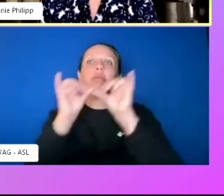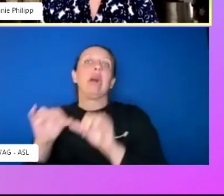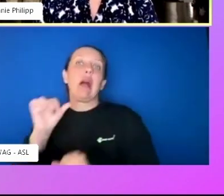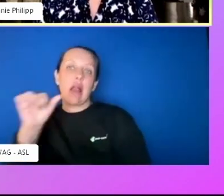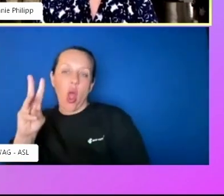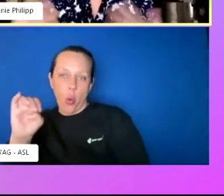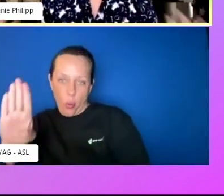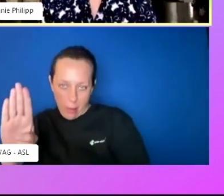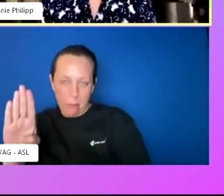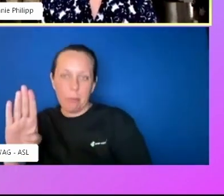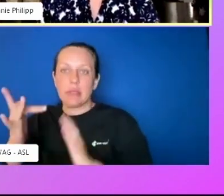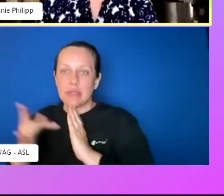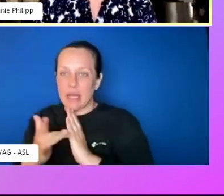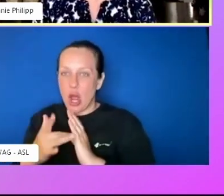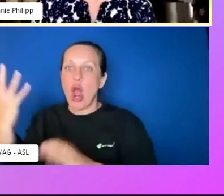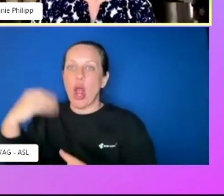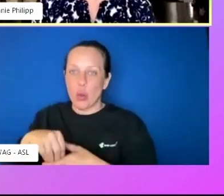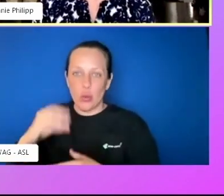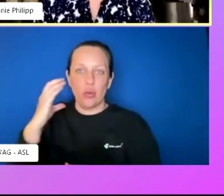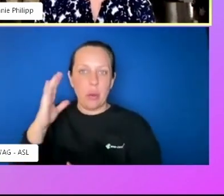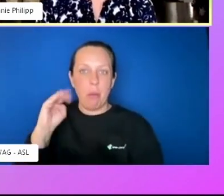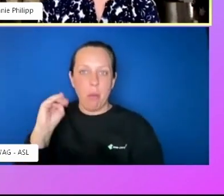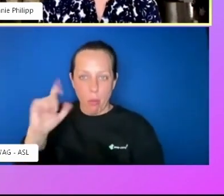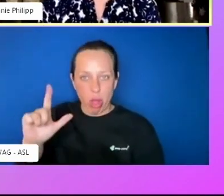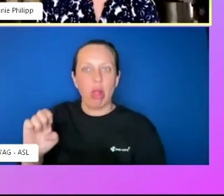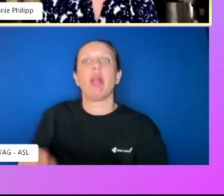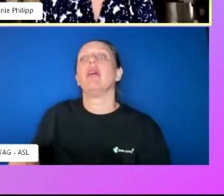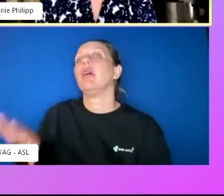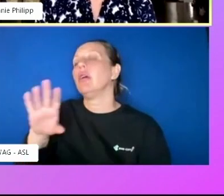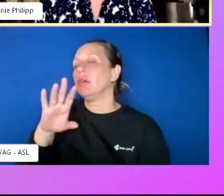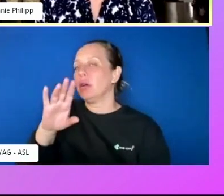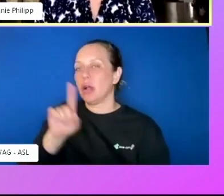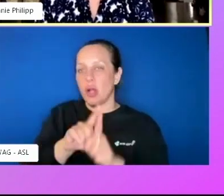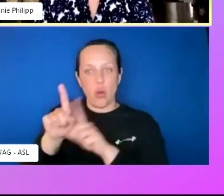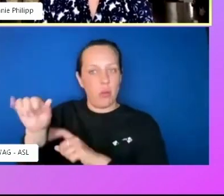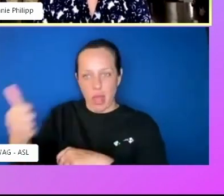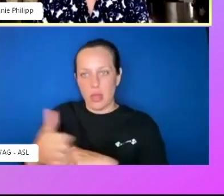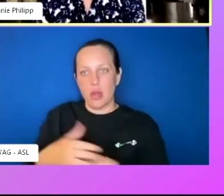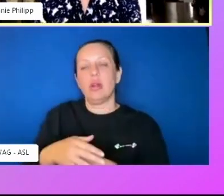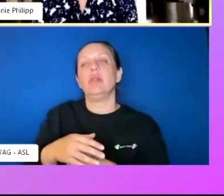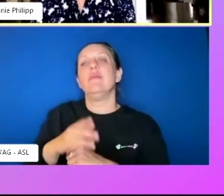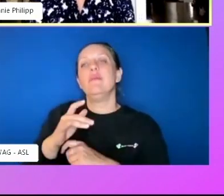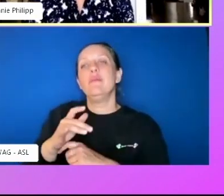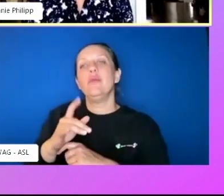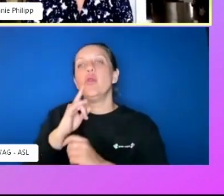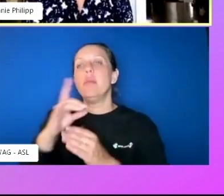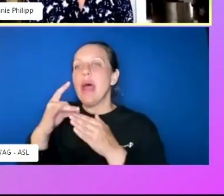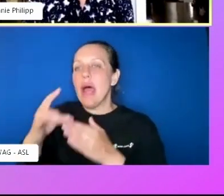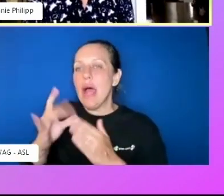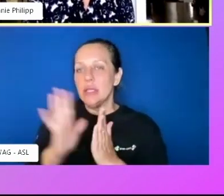technologies, including native mobile, among others. So it's going to be a guidance document,